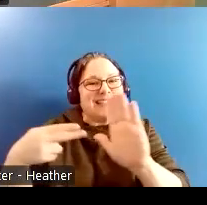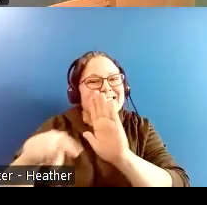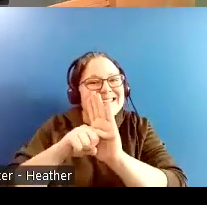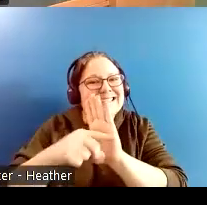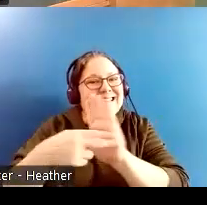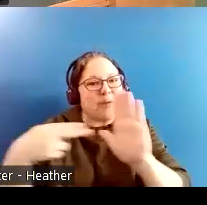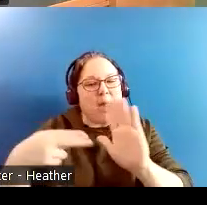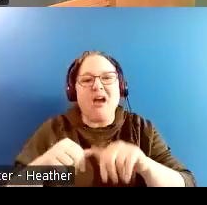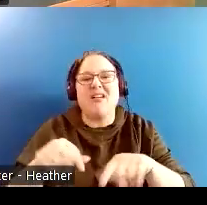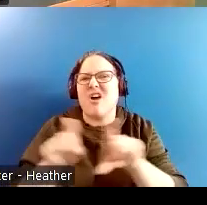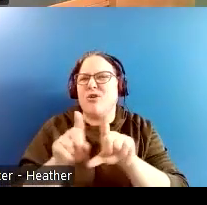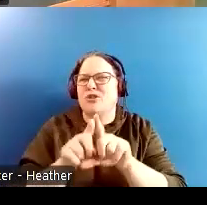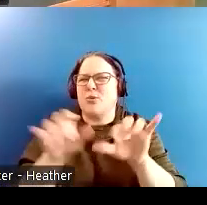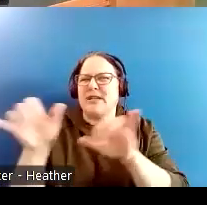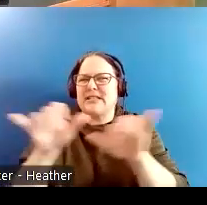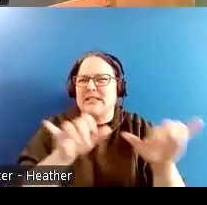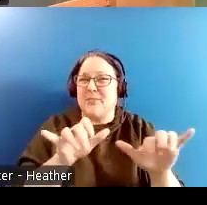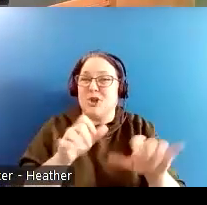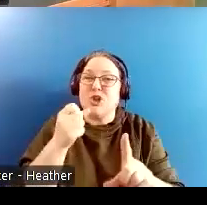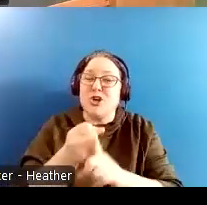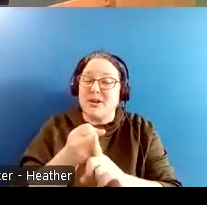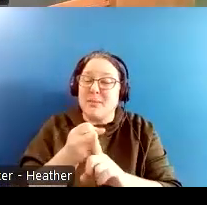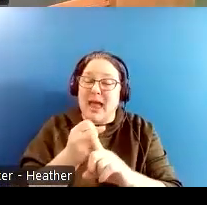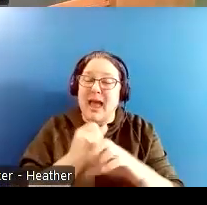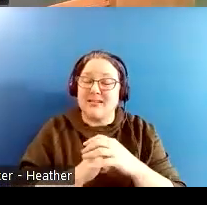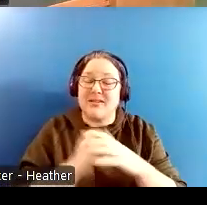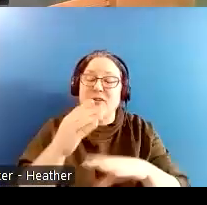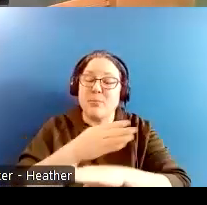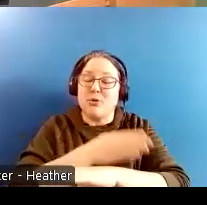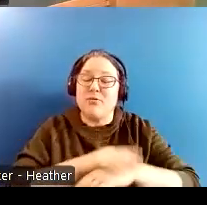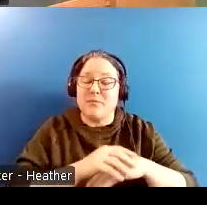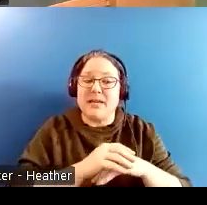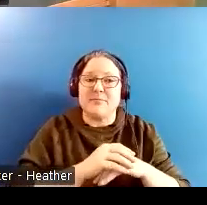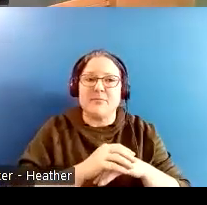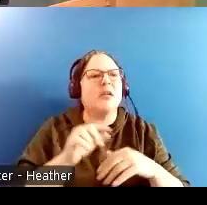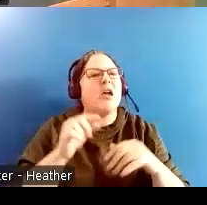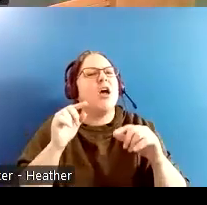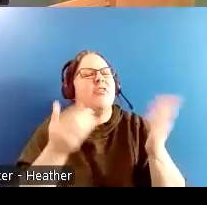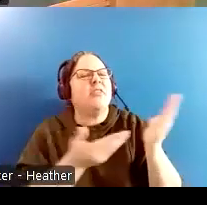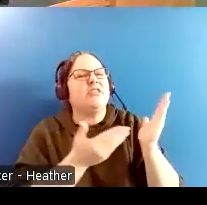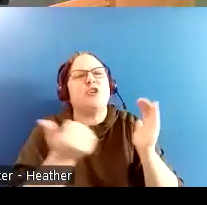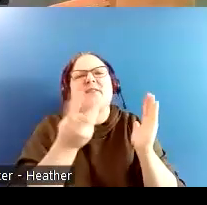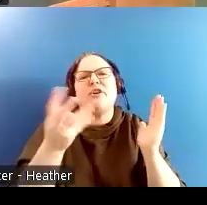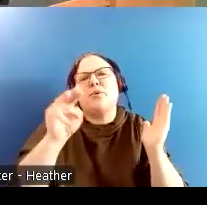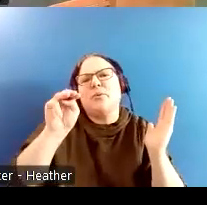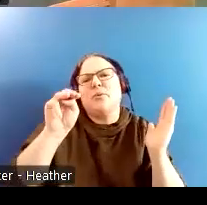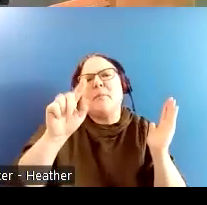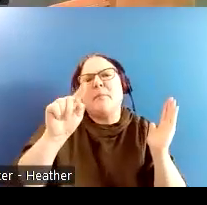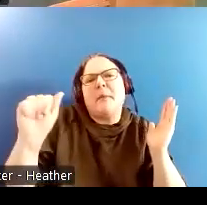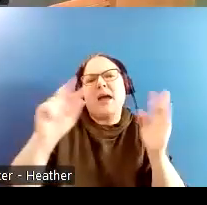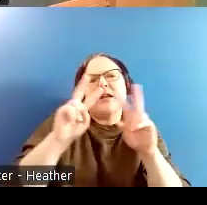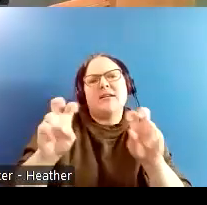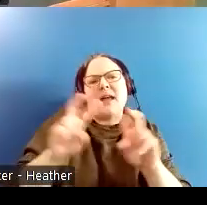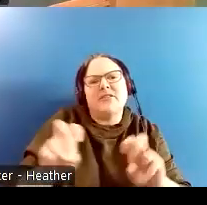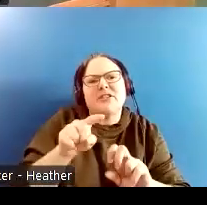was a similar strong effect size improvement. So these are a couple of meta-analyses, and you can see the collaborative care effect